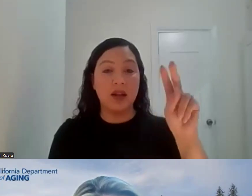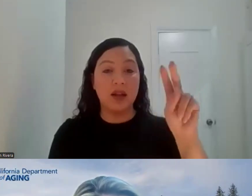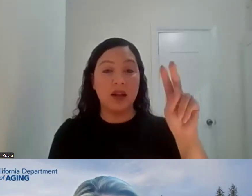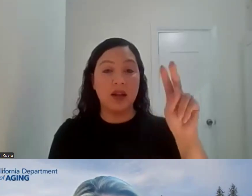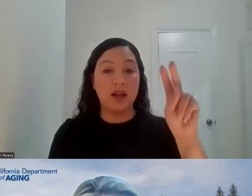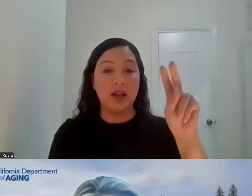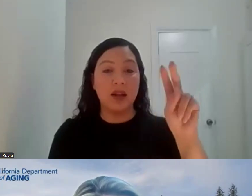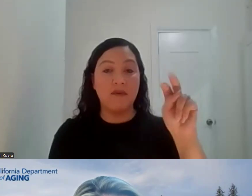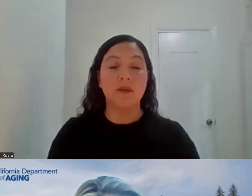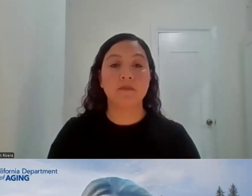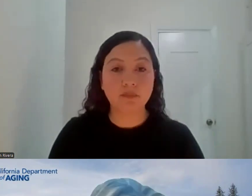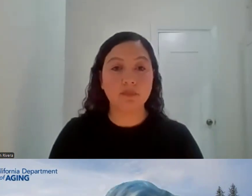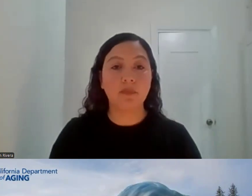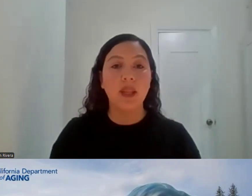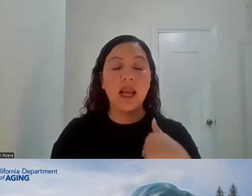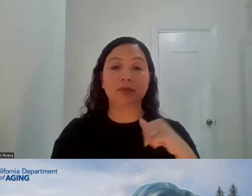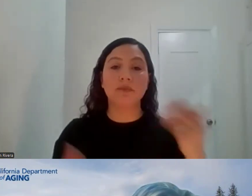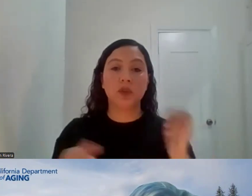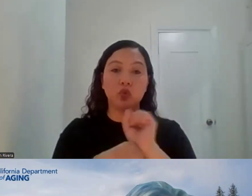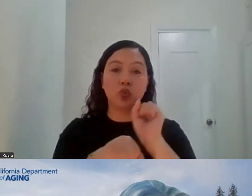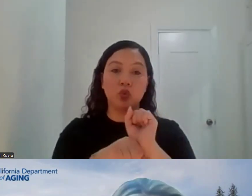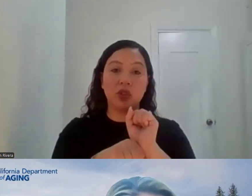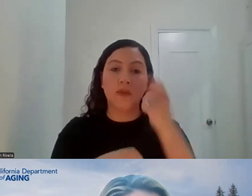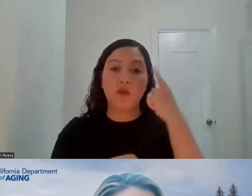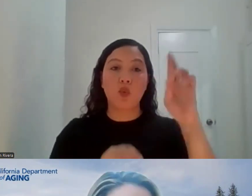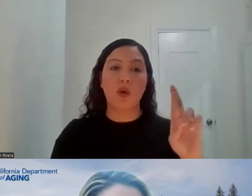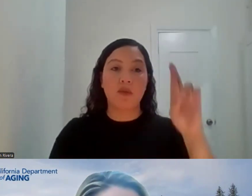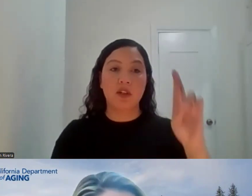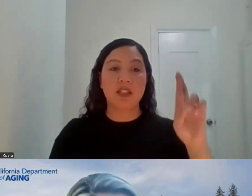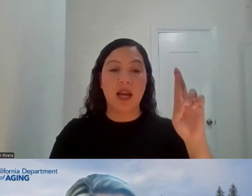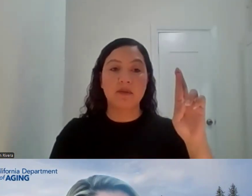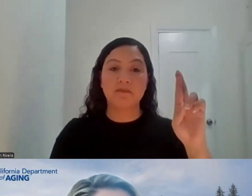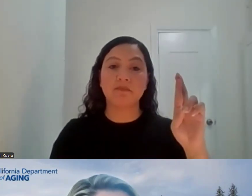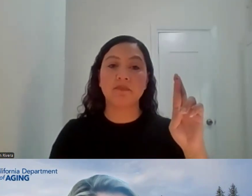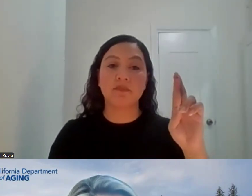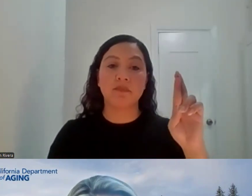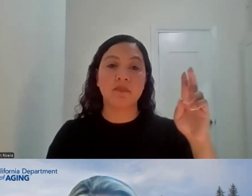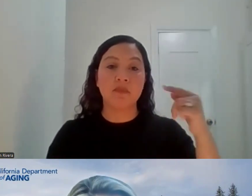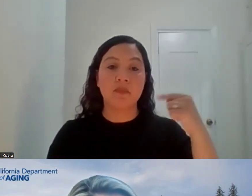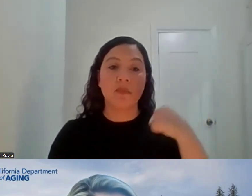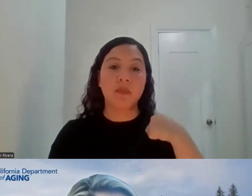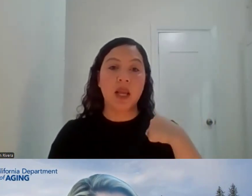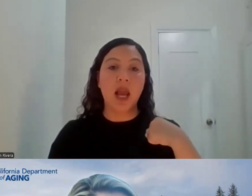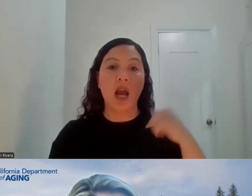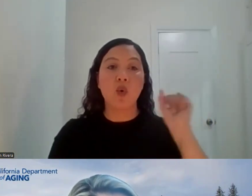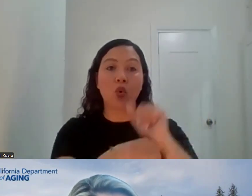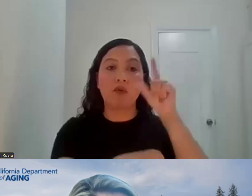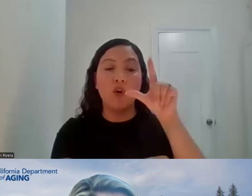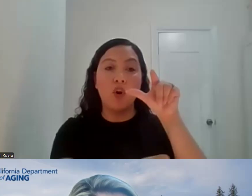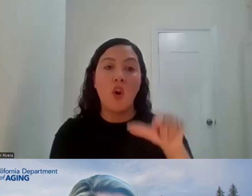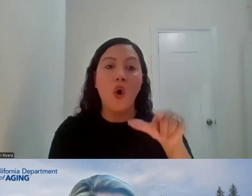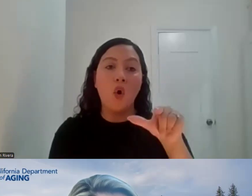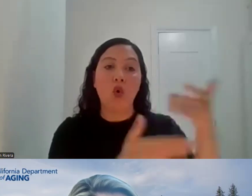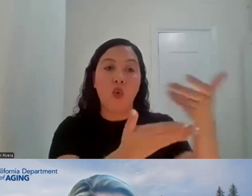of Riverside County. So as a commissioner for the low income sector, CAP is kind of